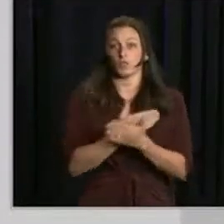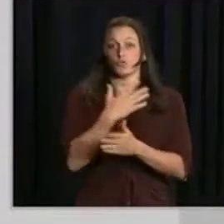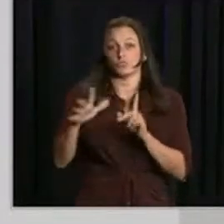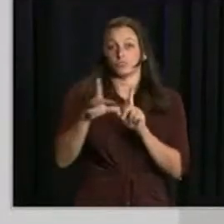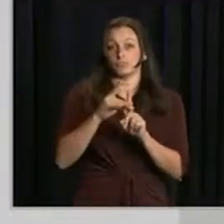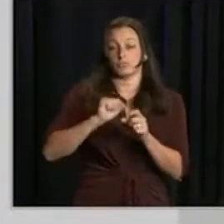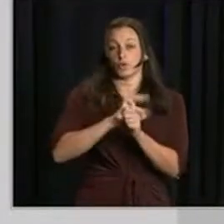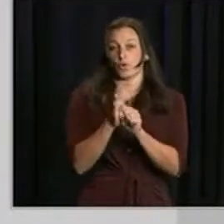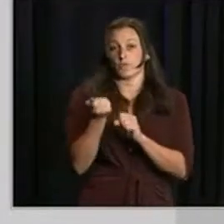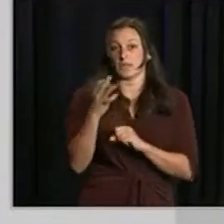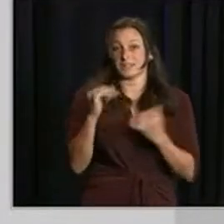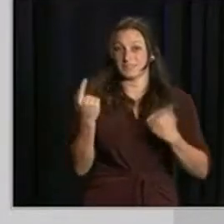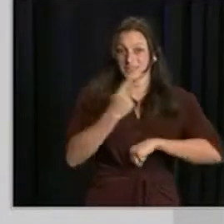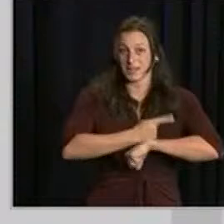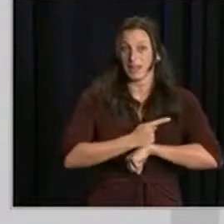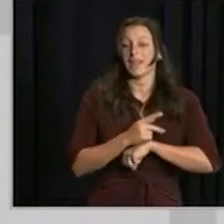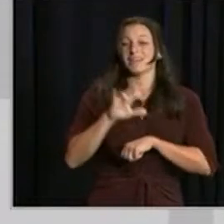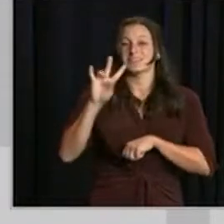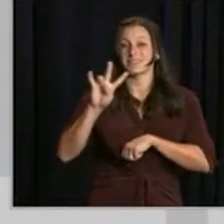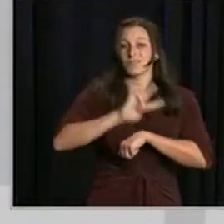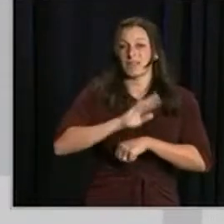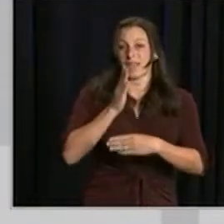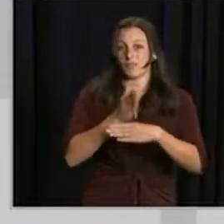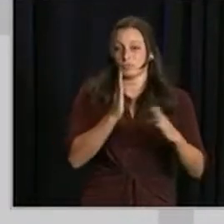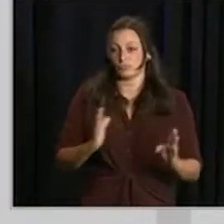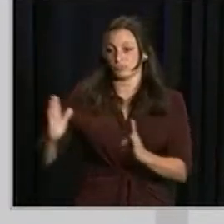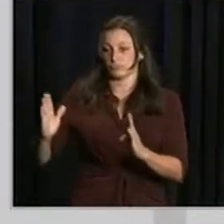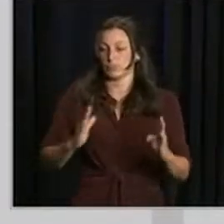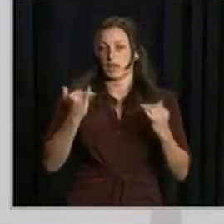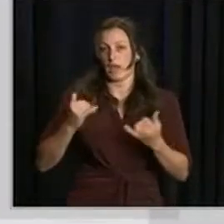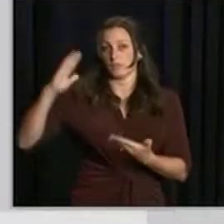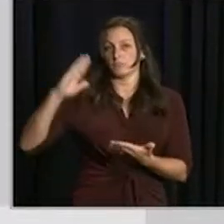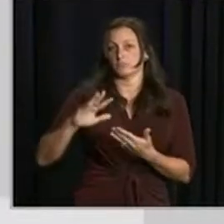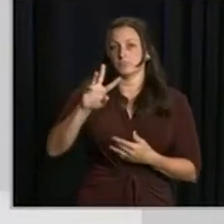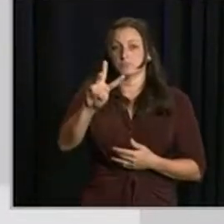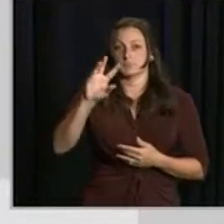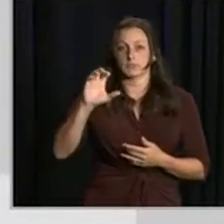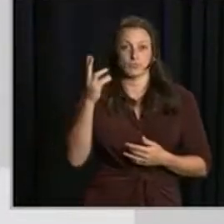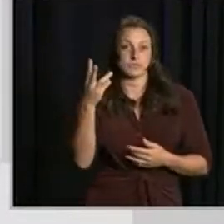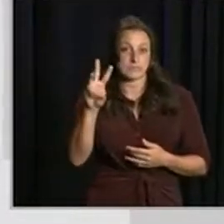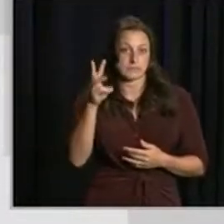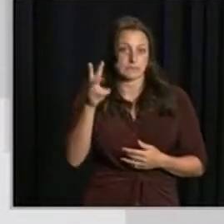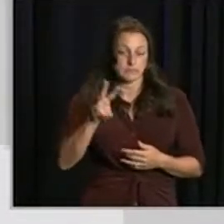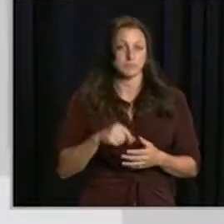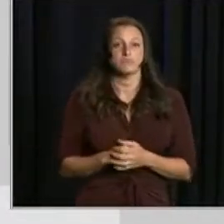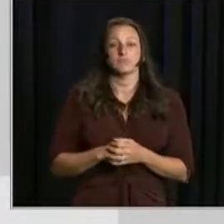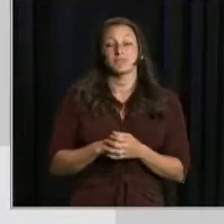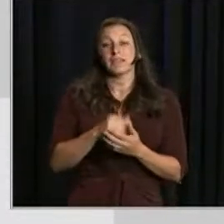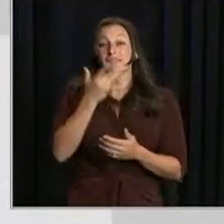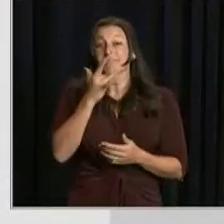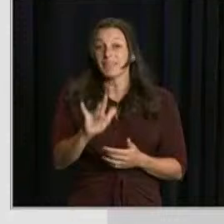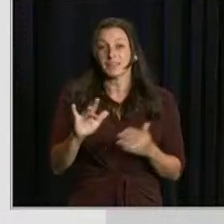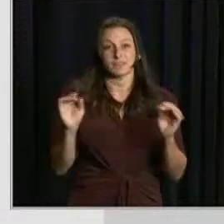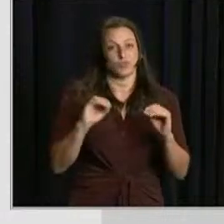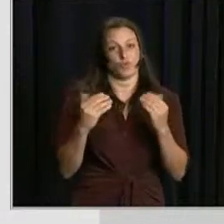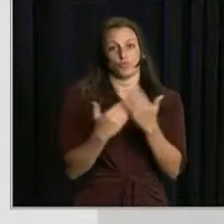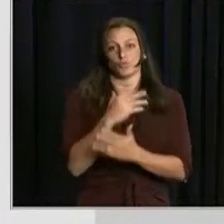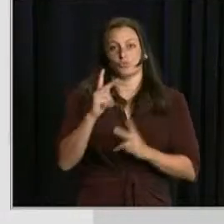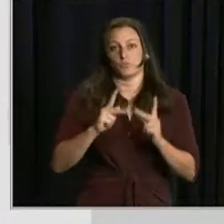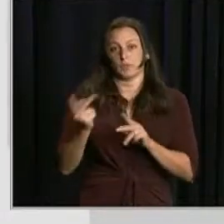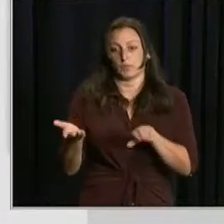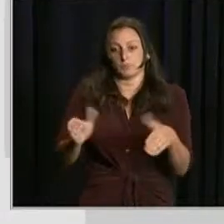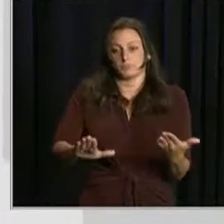of COVID-19. Our 7-day moving average now has gone down to 616. Thankfully, there are no new deaths to